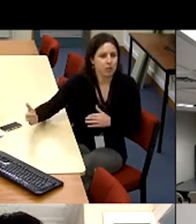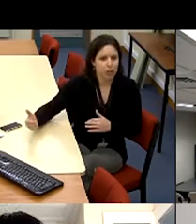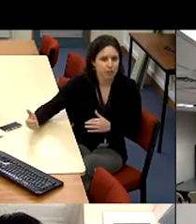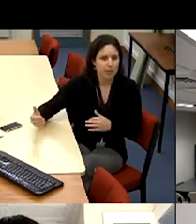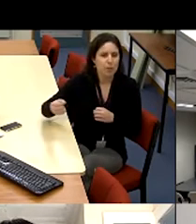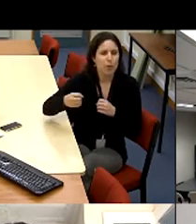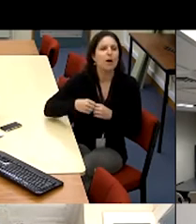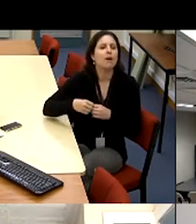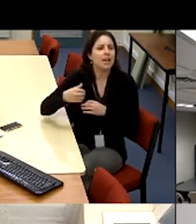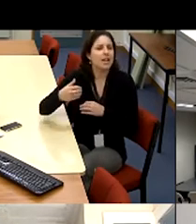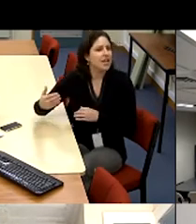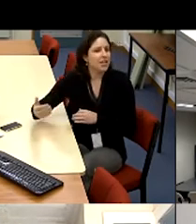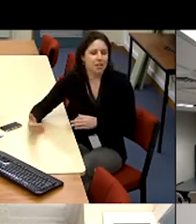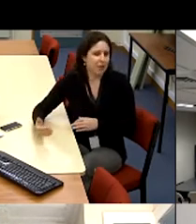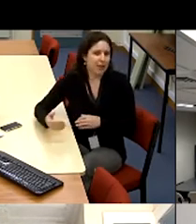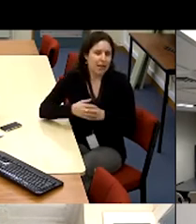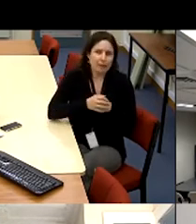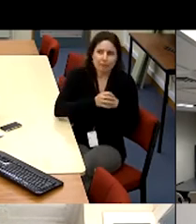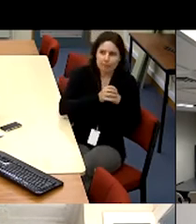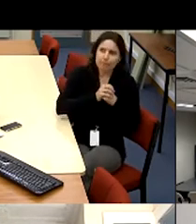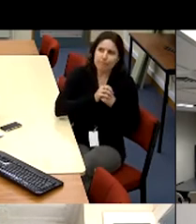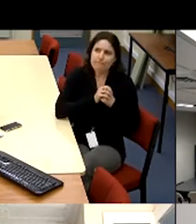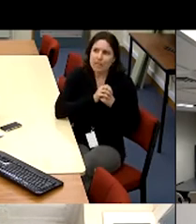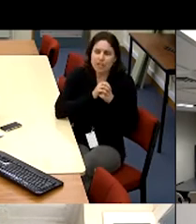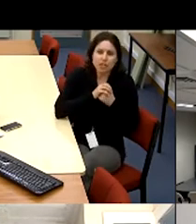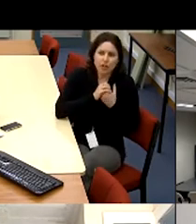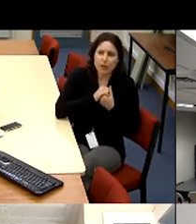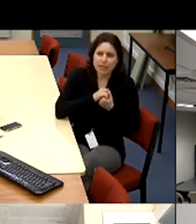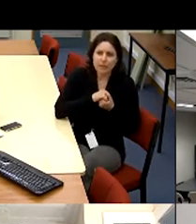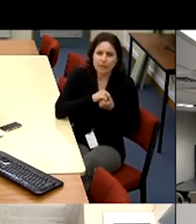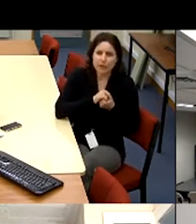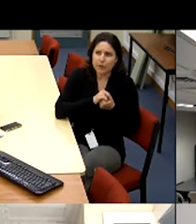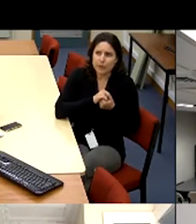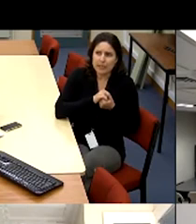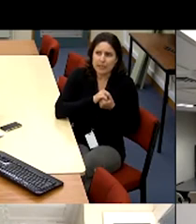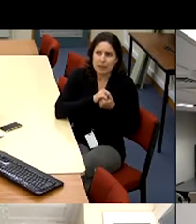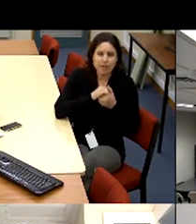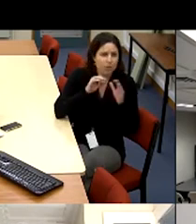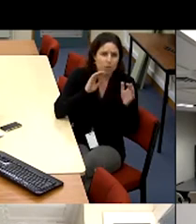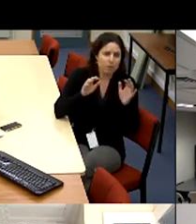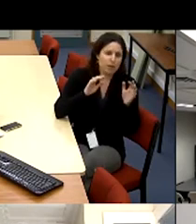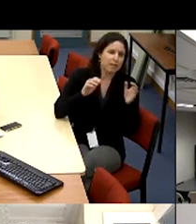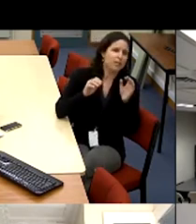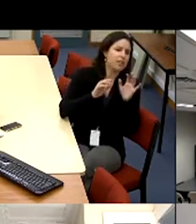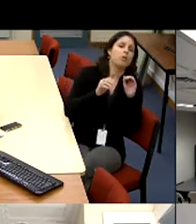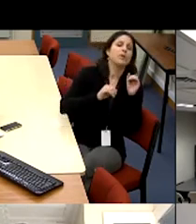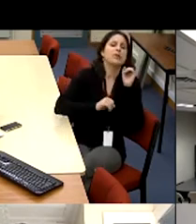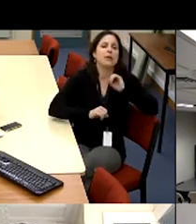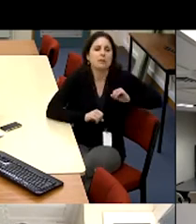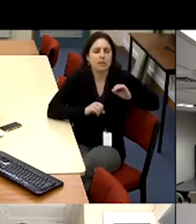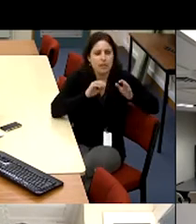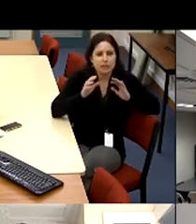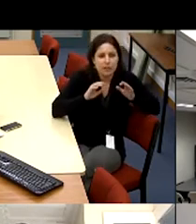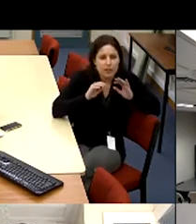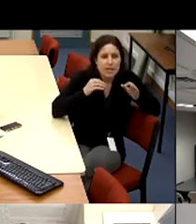like scholarships or, you know, like John, who I interviewed, who was, I don't know when you